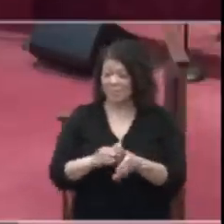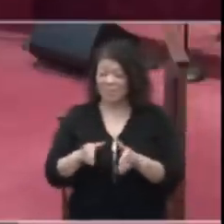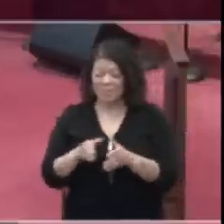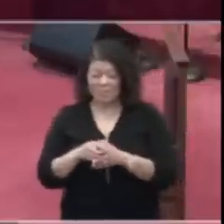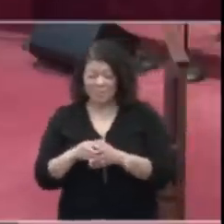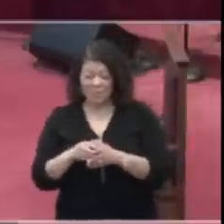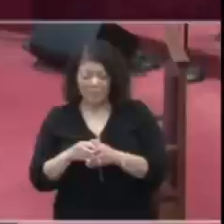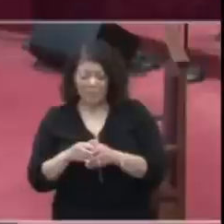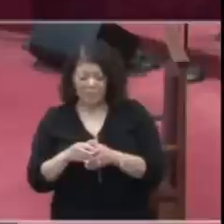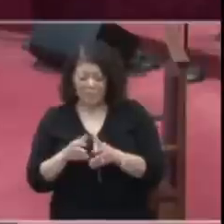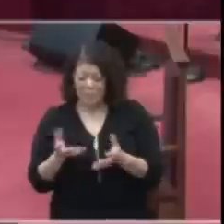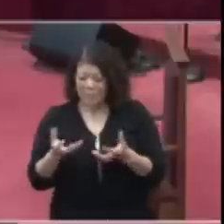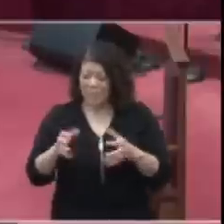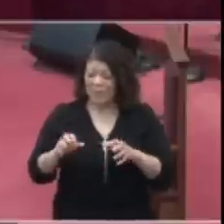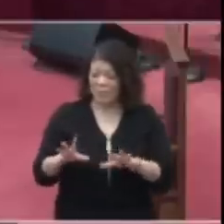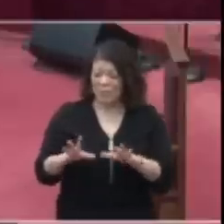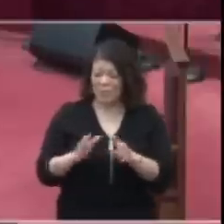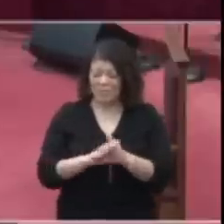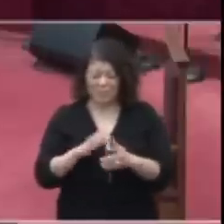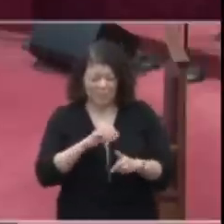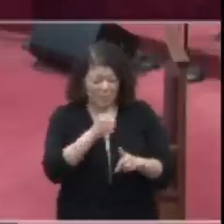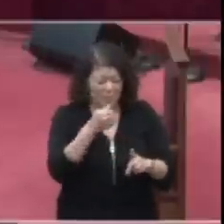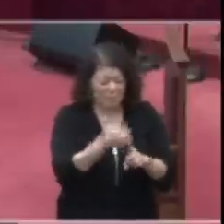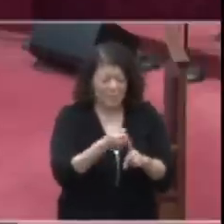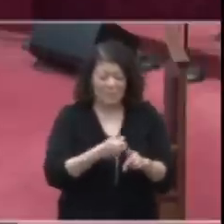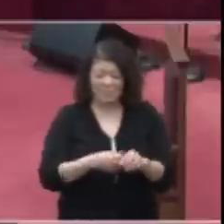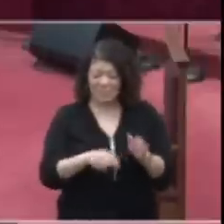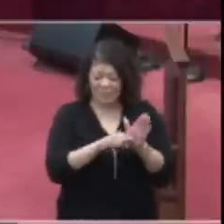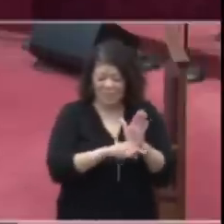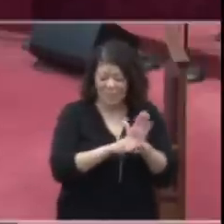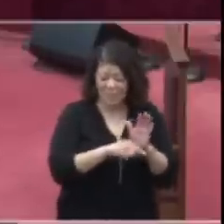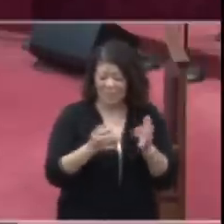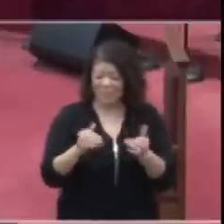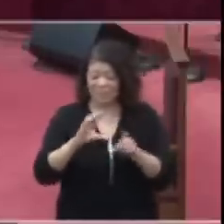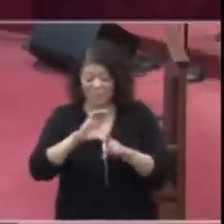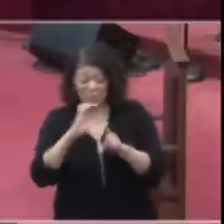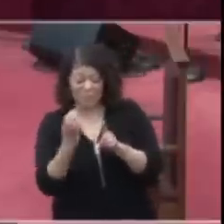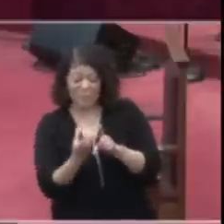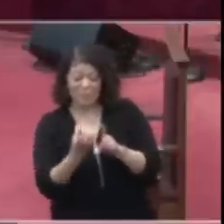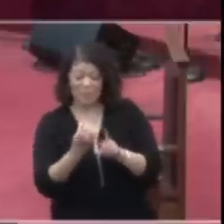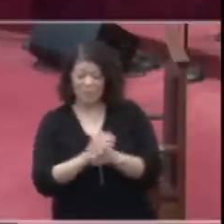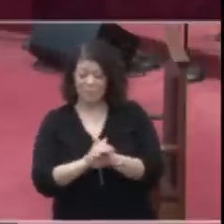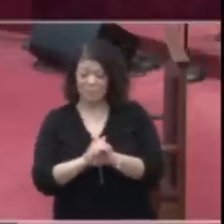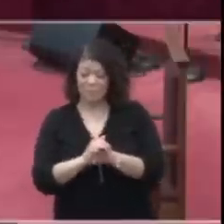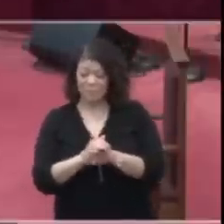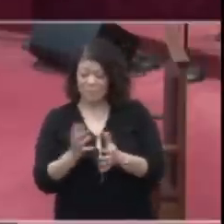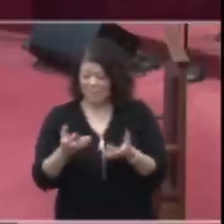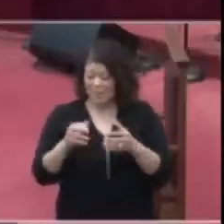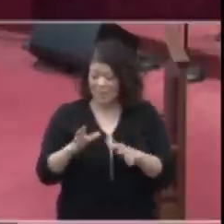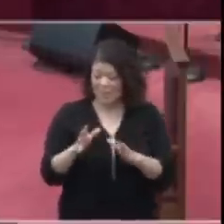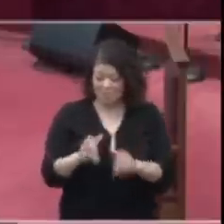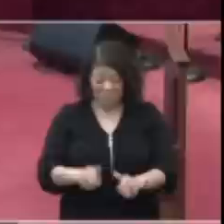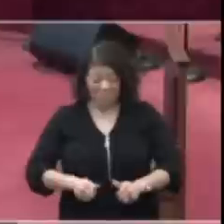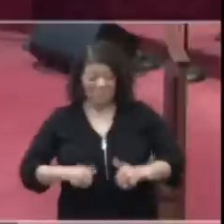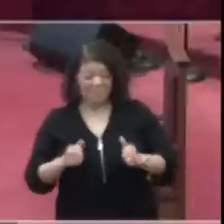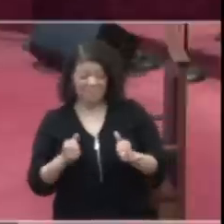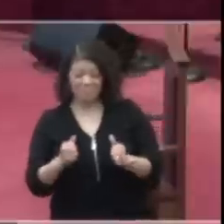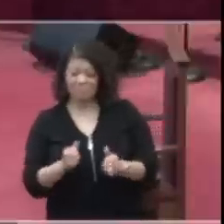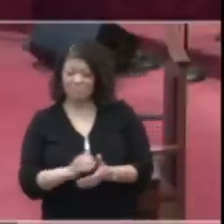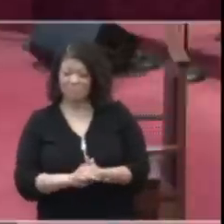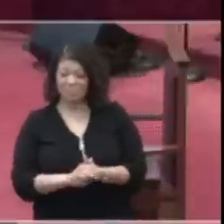affected by the trauma of the culture. Don't let me walk around choosing sides. I was